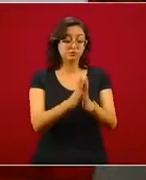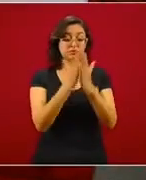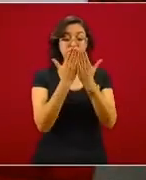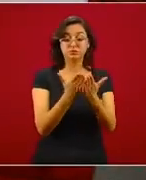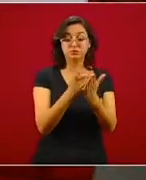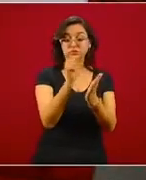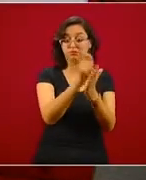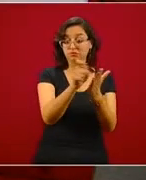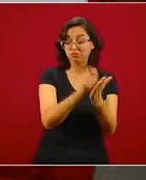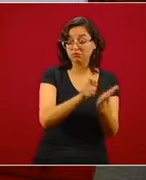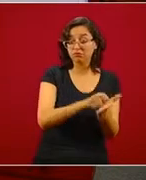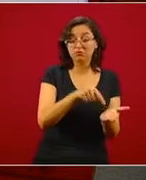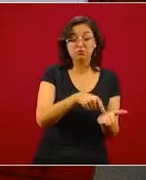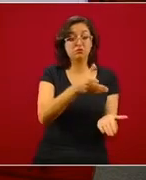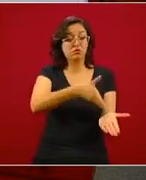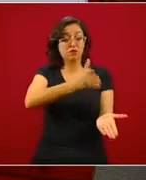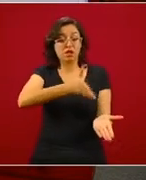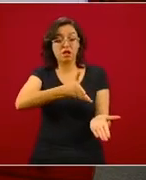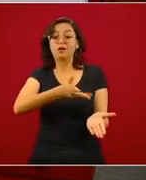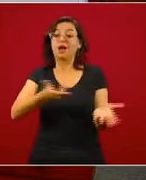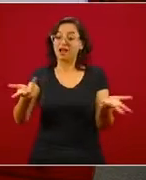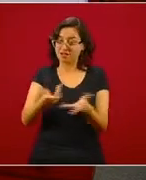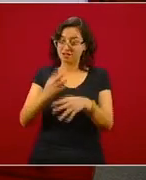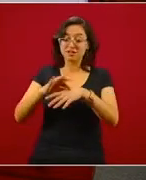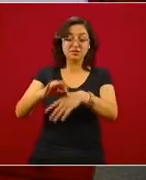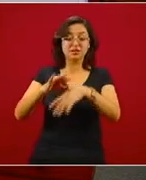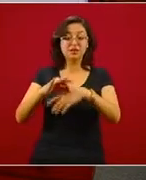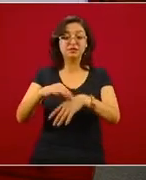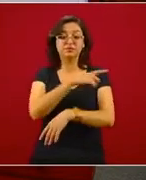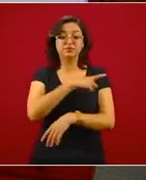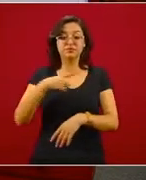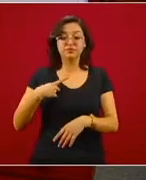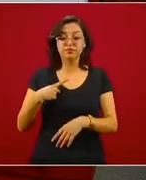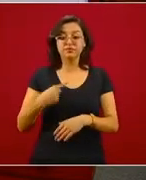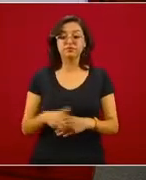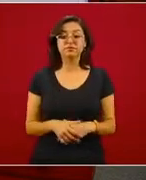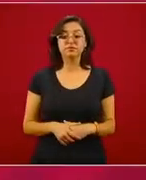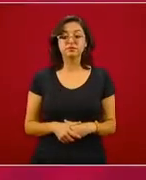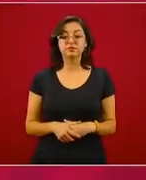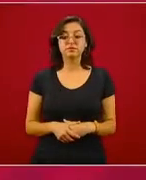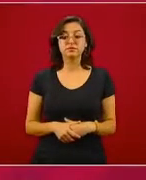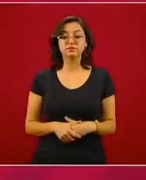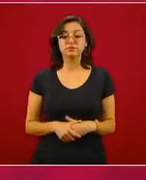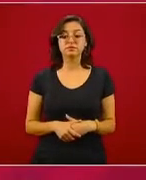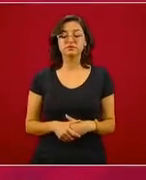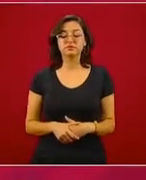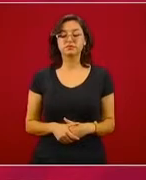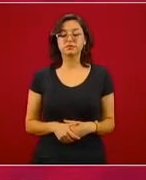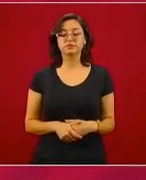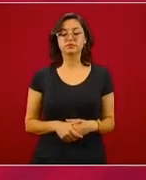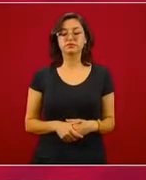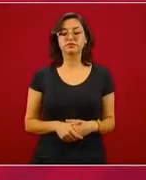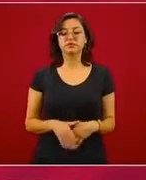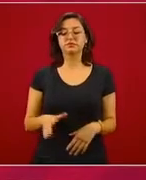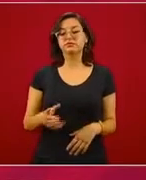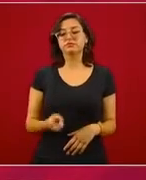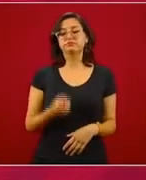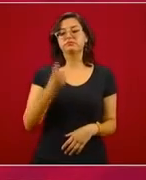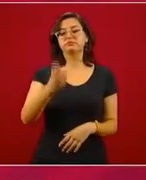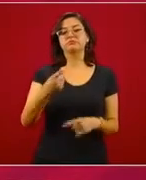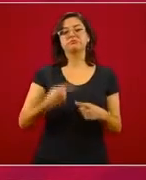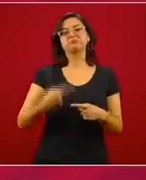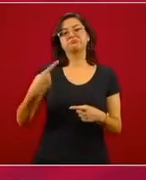this doesn't mean you just write a little book and have a guide. No, it means you need serious protocols. So in order to make